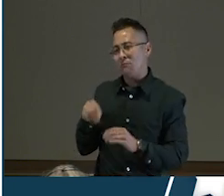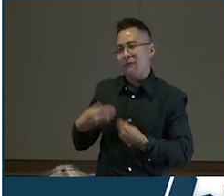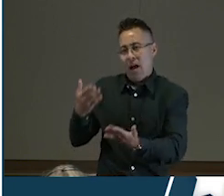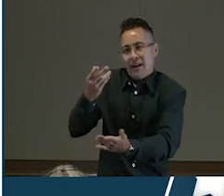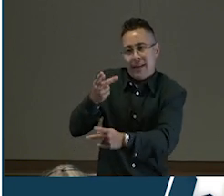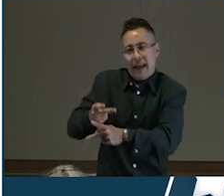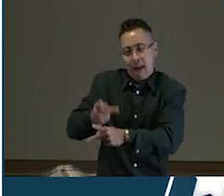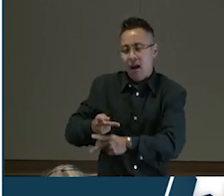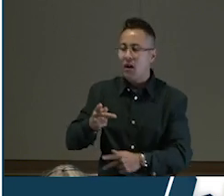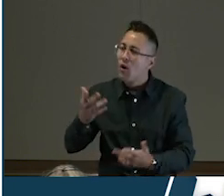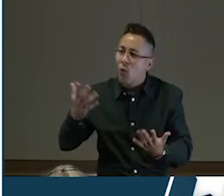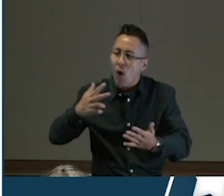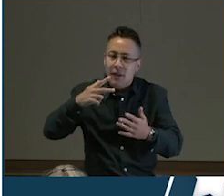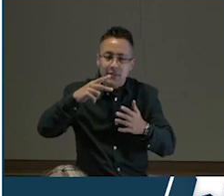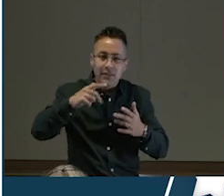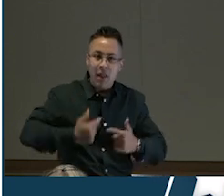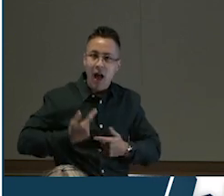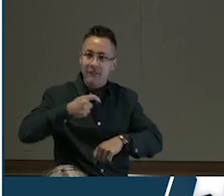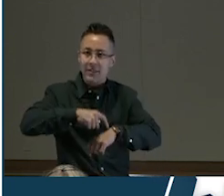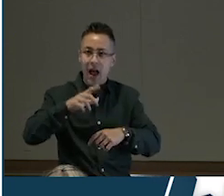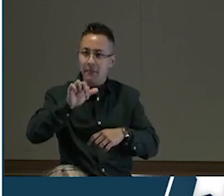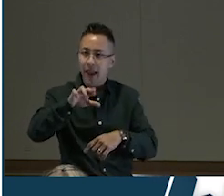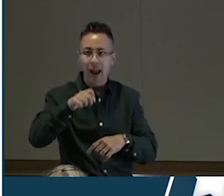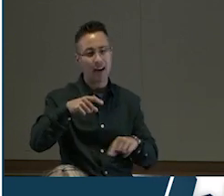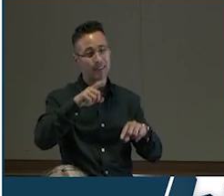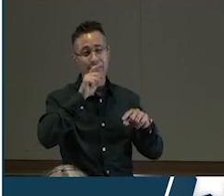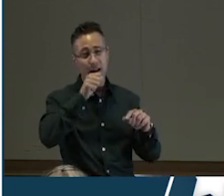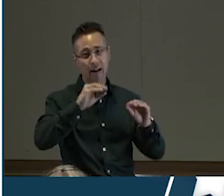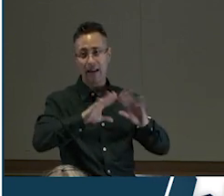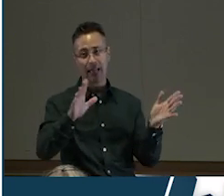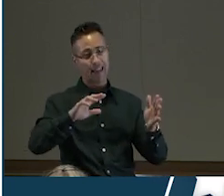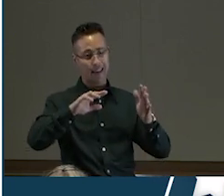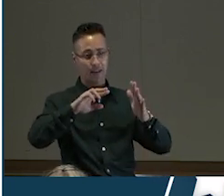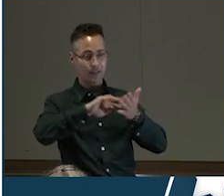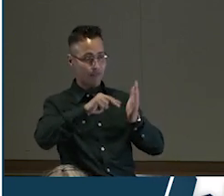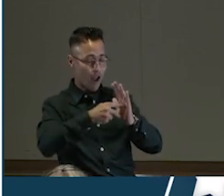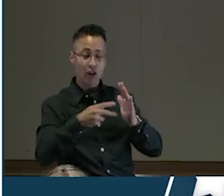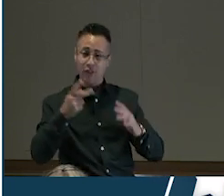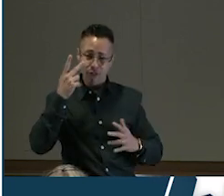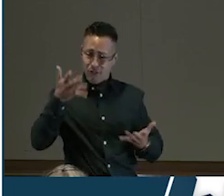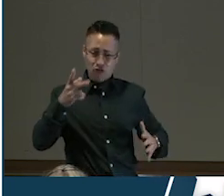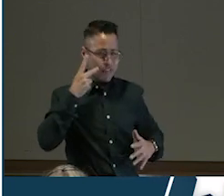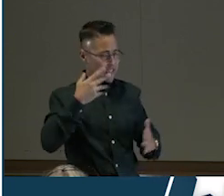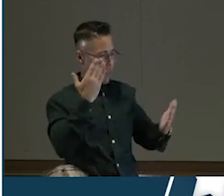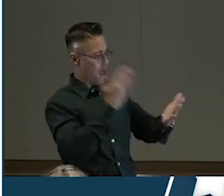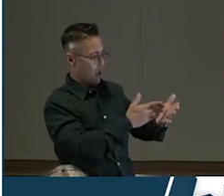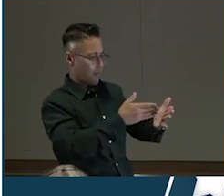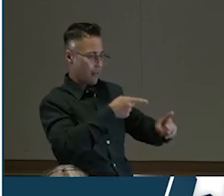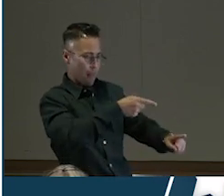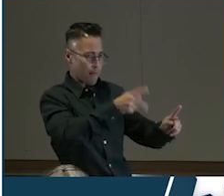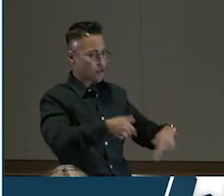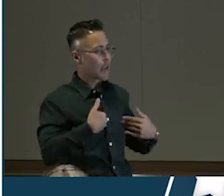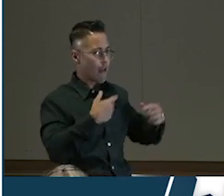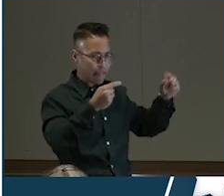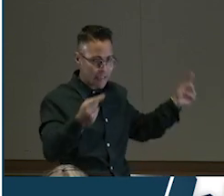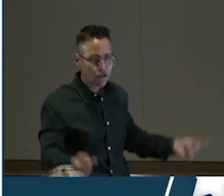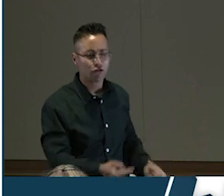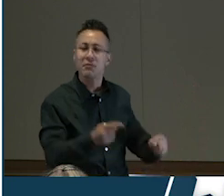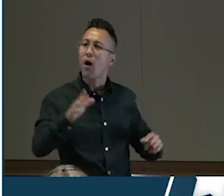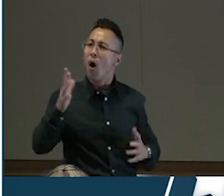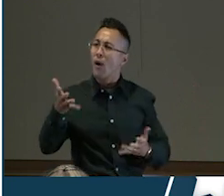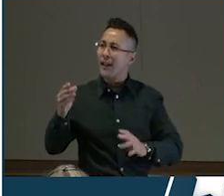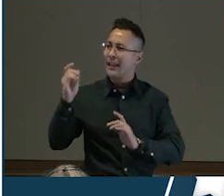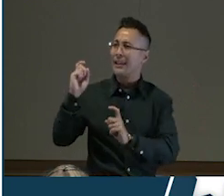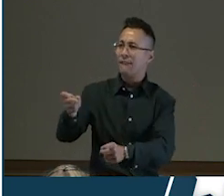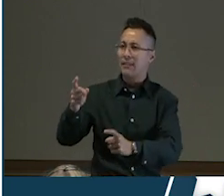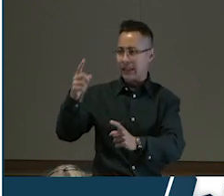lifetime care is never defined. You see these lawsuits where someone had some big critical injury and they're like, oh, we got you this settlement. Well, if someone puts it with